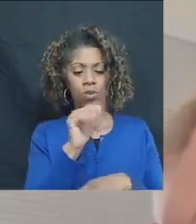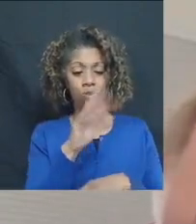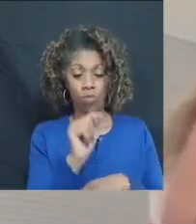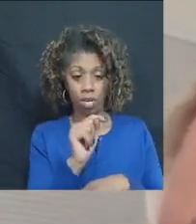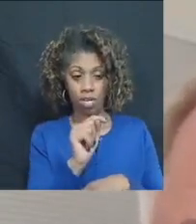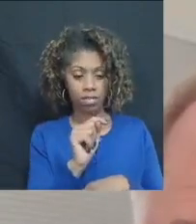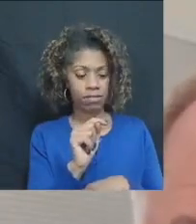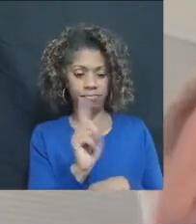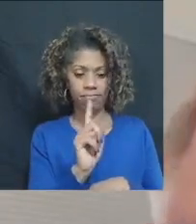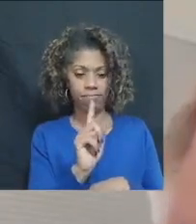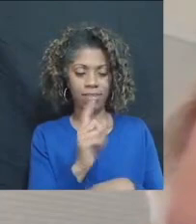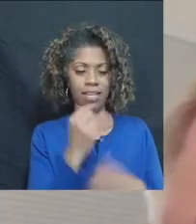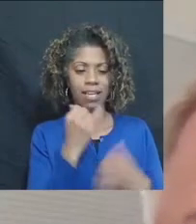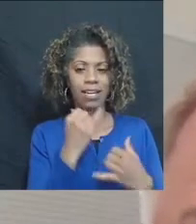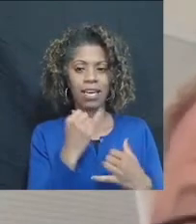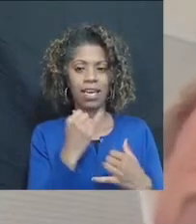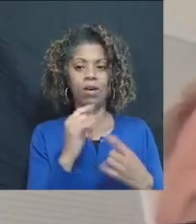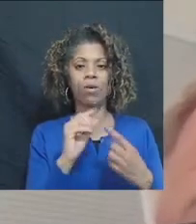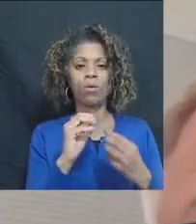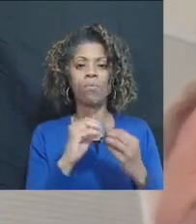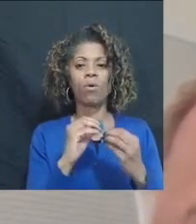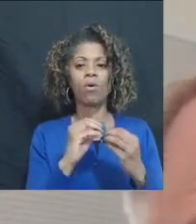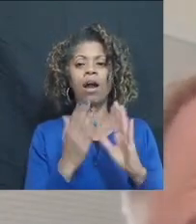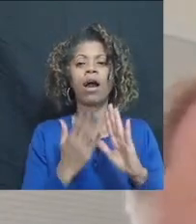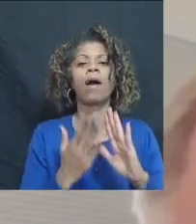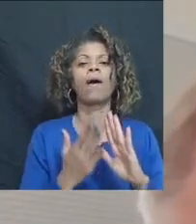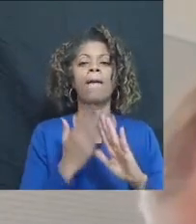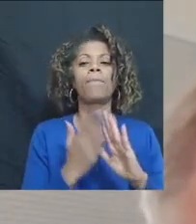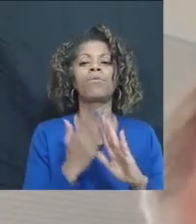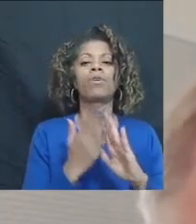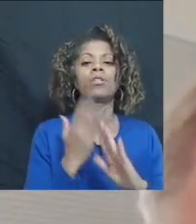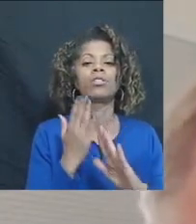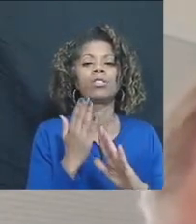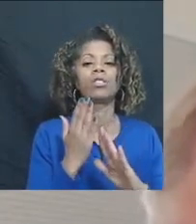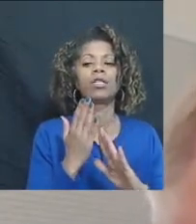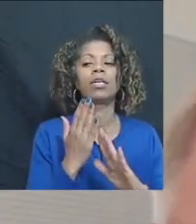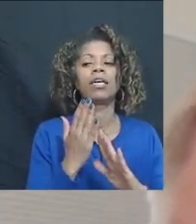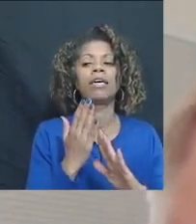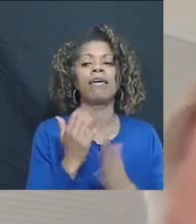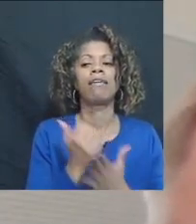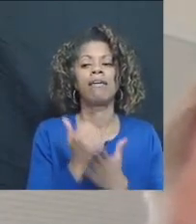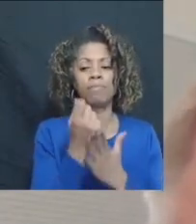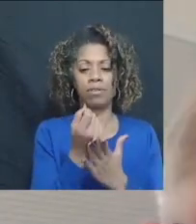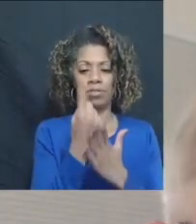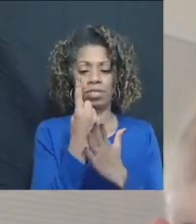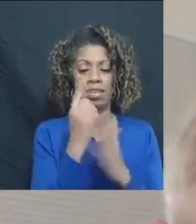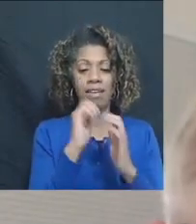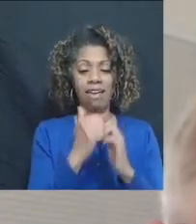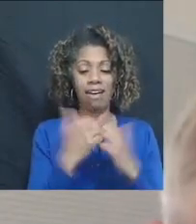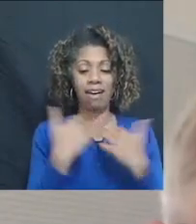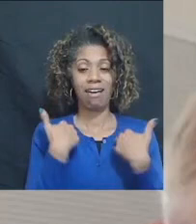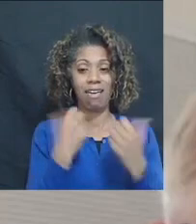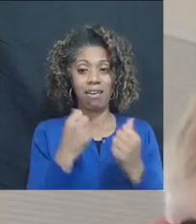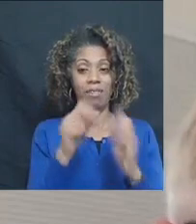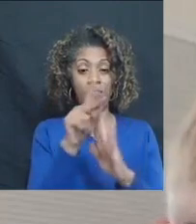to understand more about health policy and how it really works. And probably the biggest,